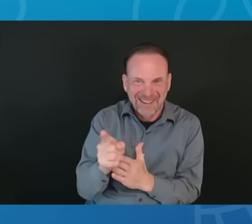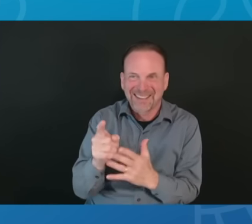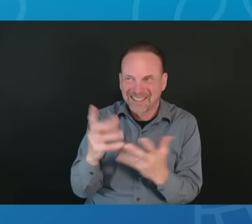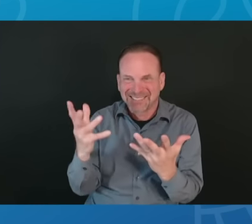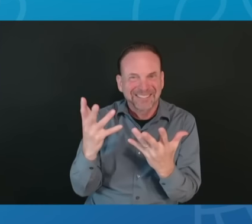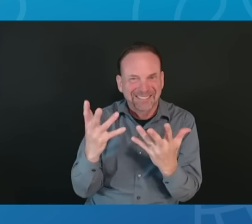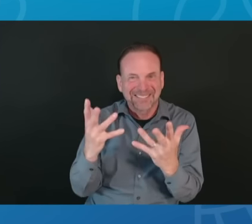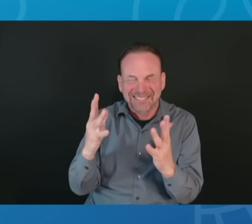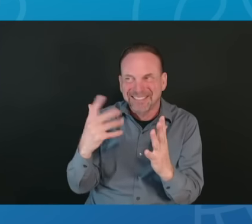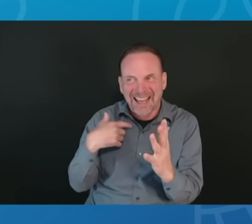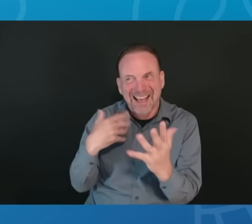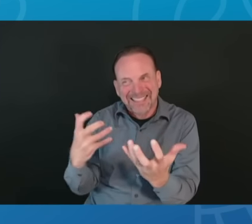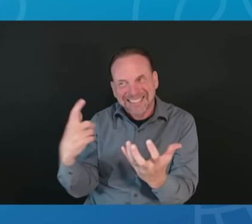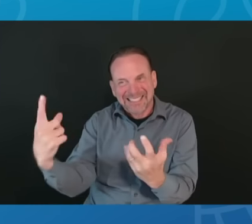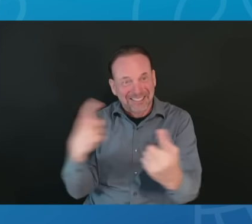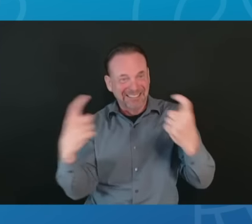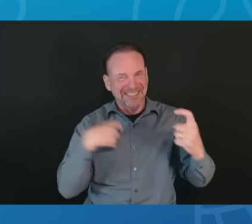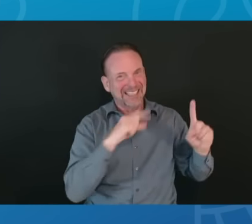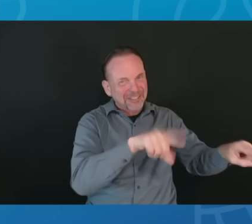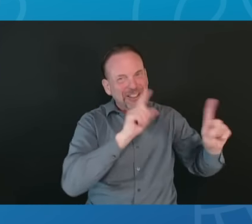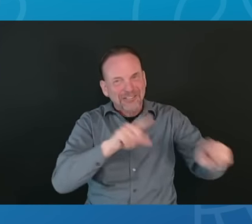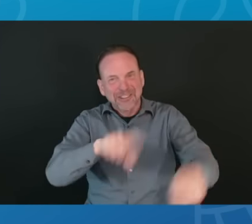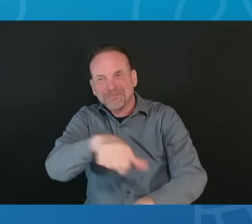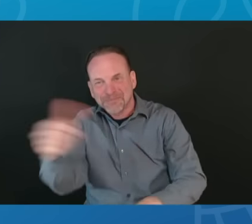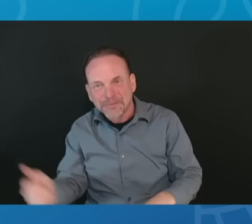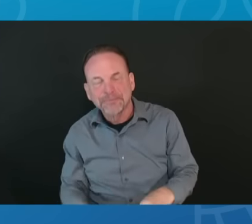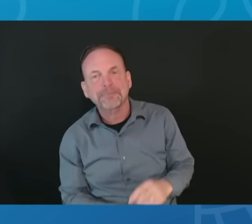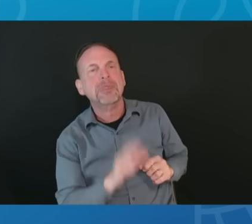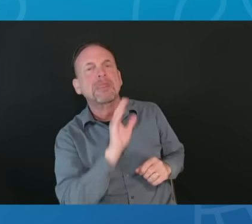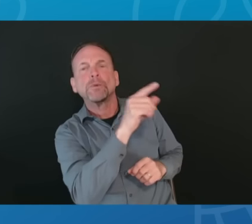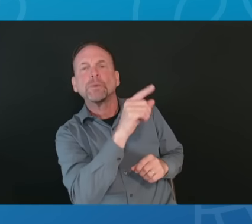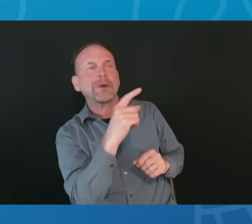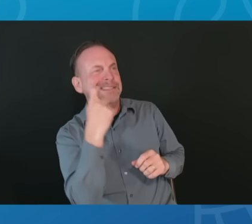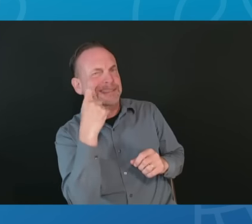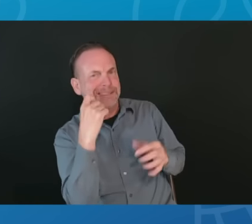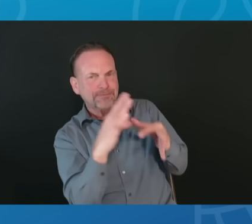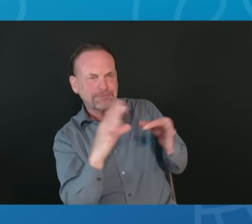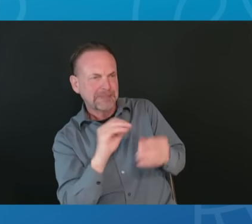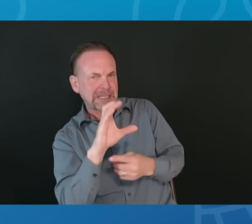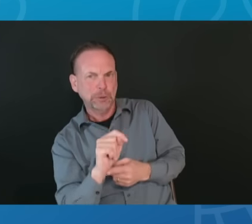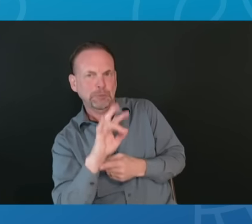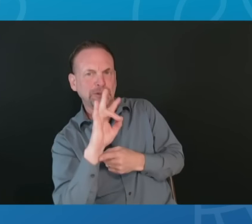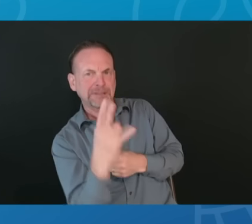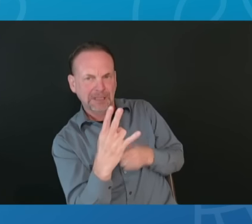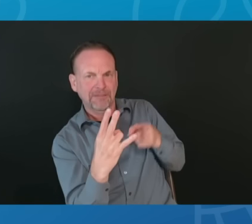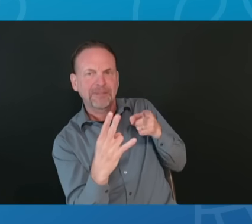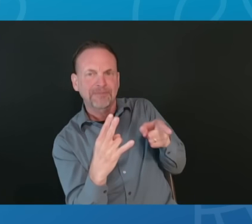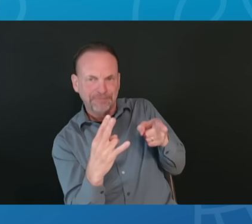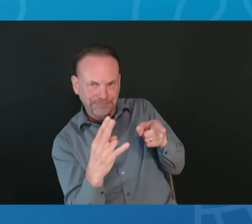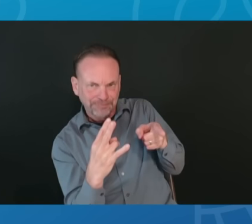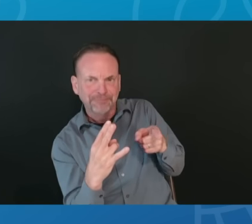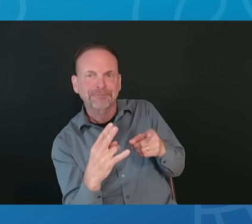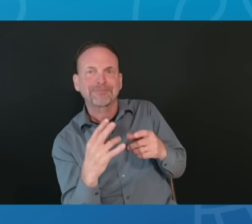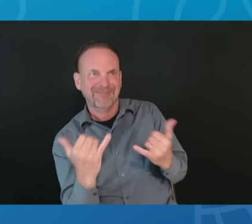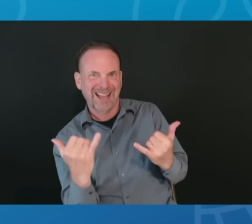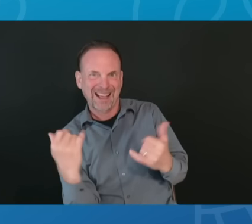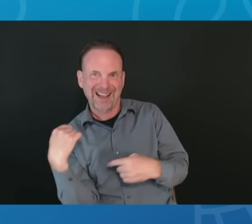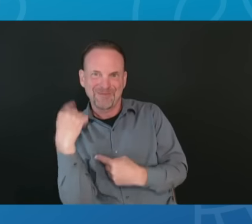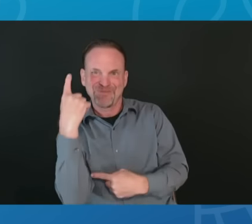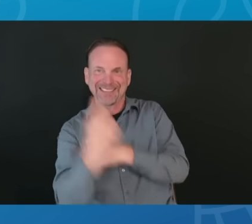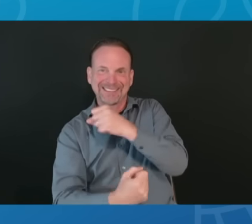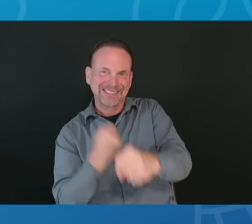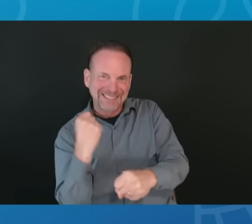the anniversary of October 7 today, Secretary Blinken specifically mentioned the names of Americans killed